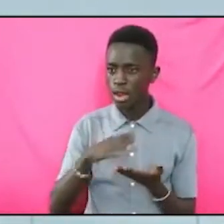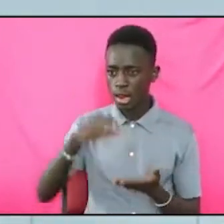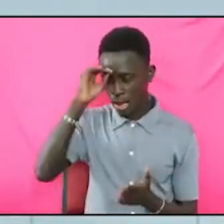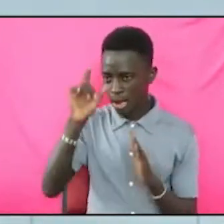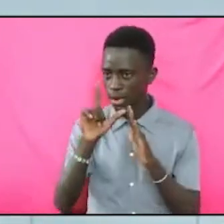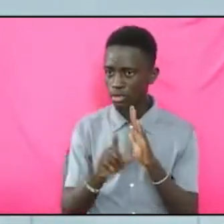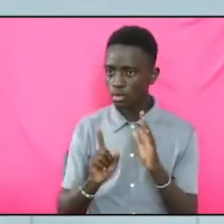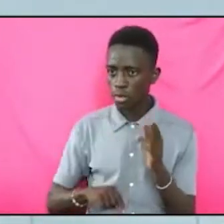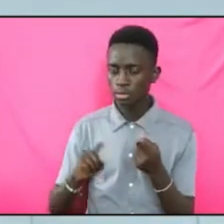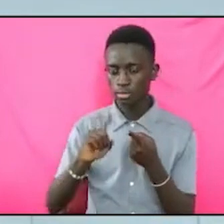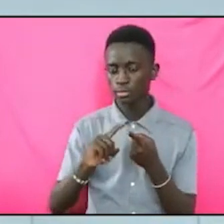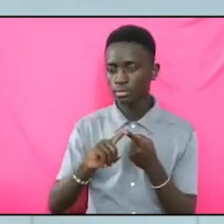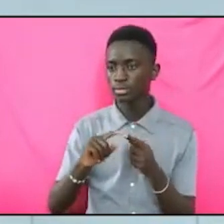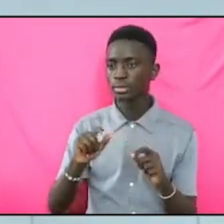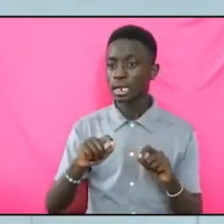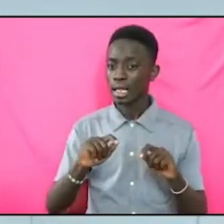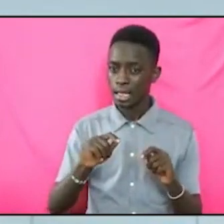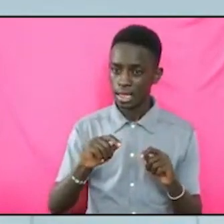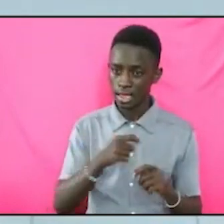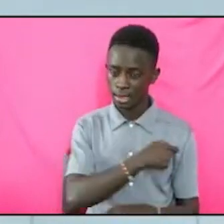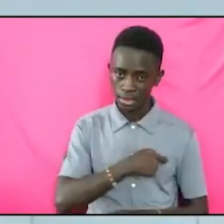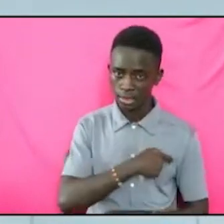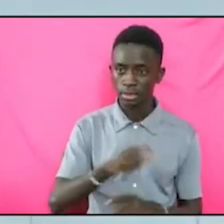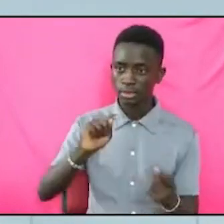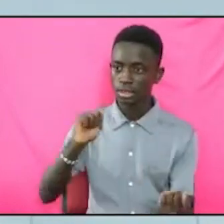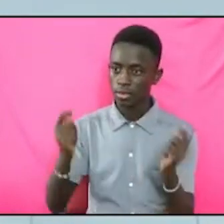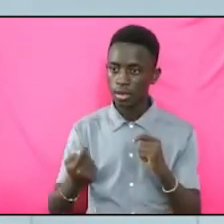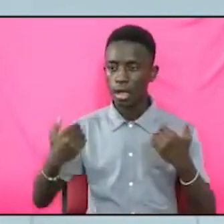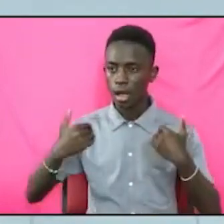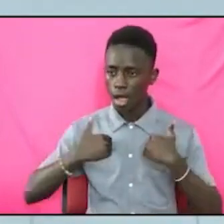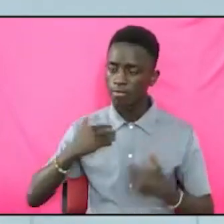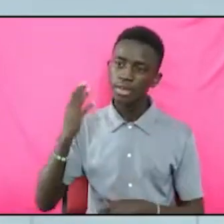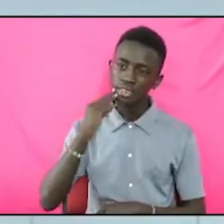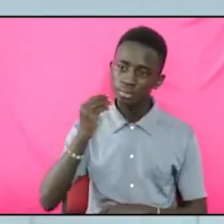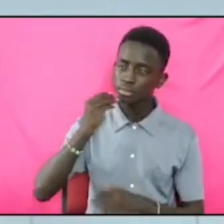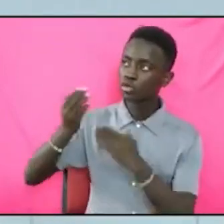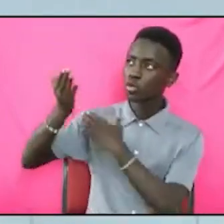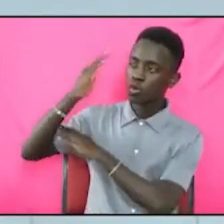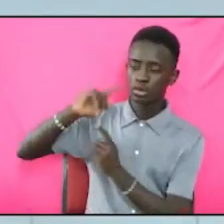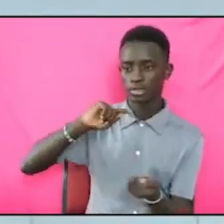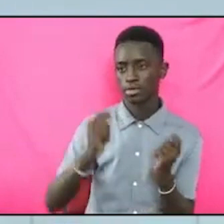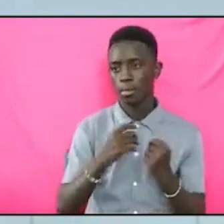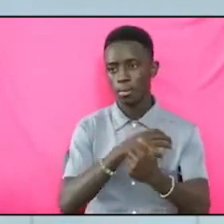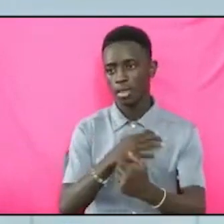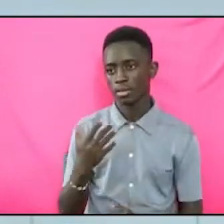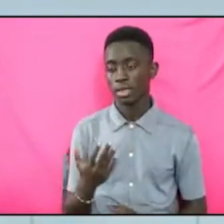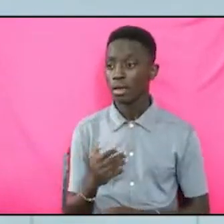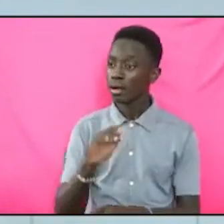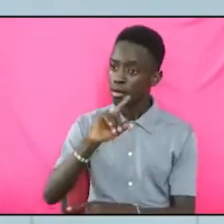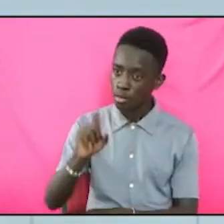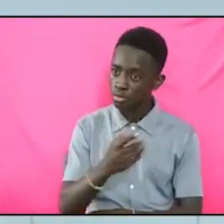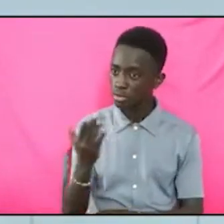on transformation. Agents of transformation have experienced God's transforming power. Have you experienced that